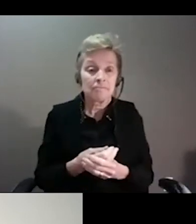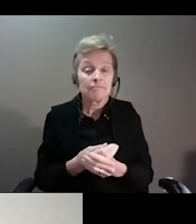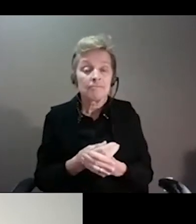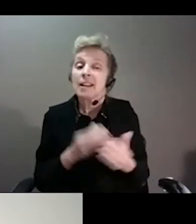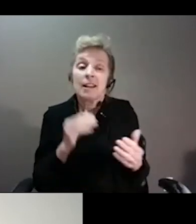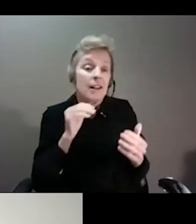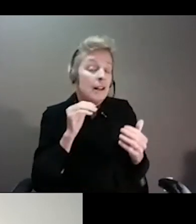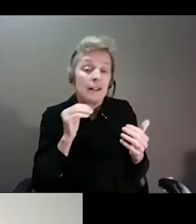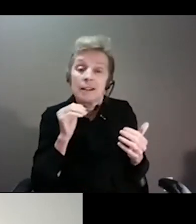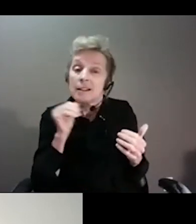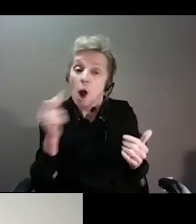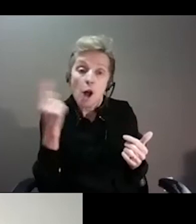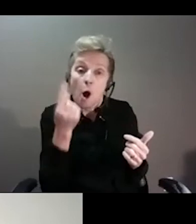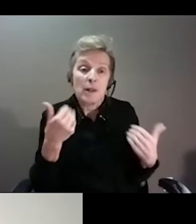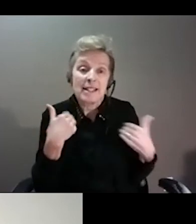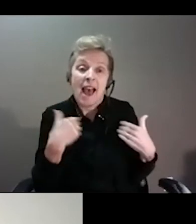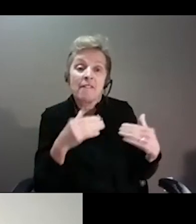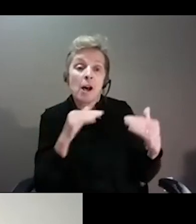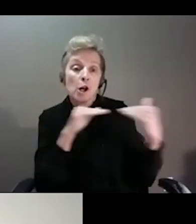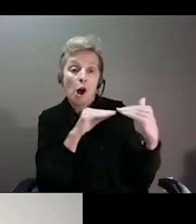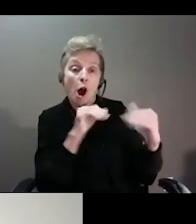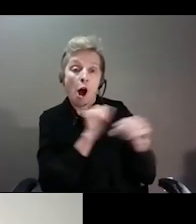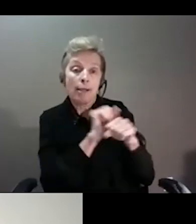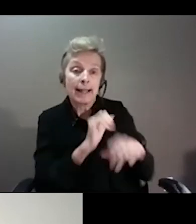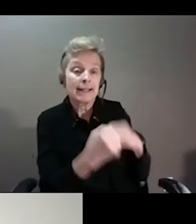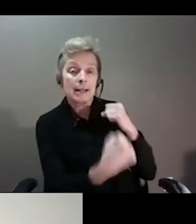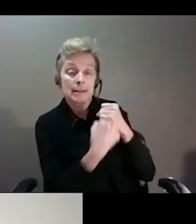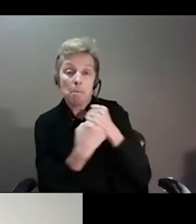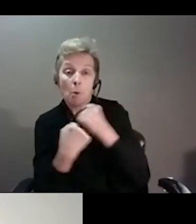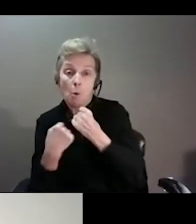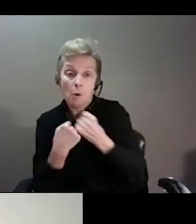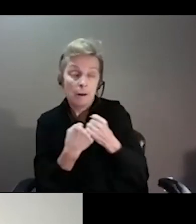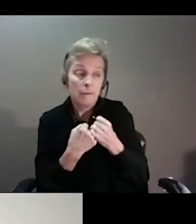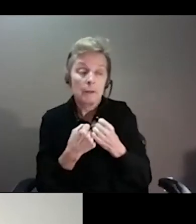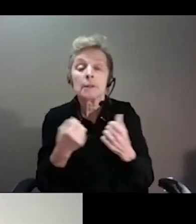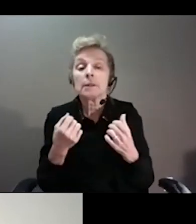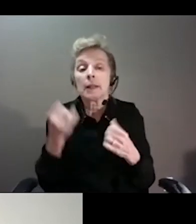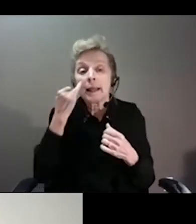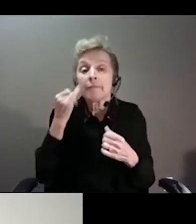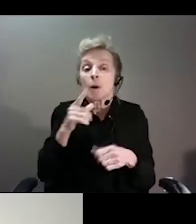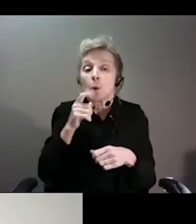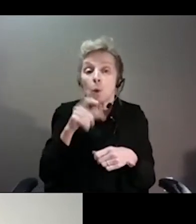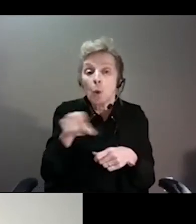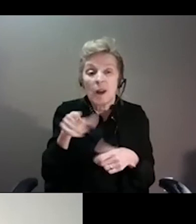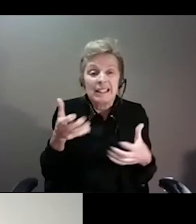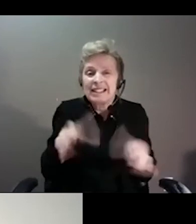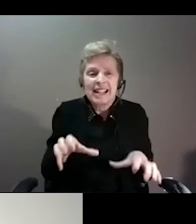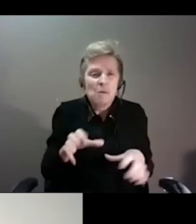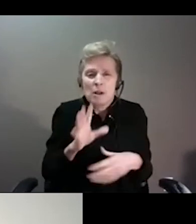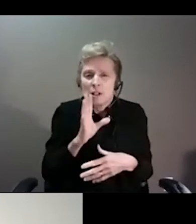supportive colleagues. And so it definitely creates new protections for certain individuals who don't want to talk more about their needs